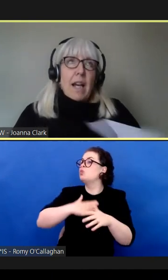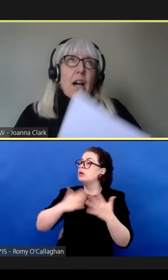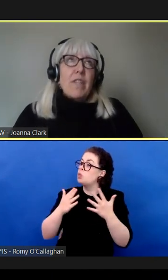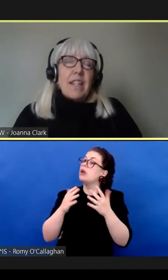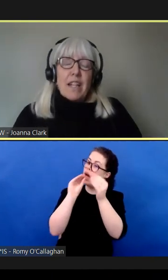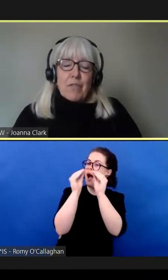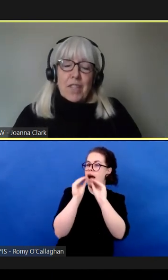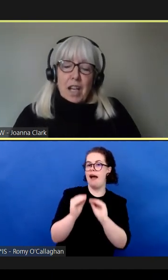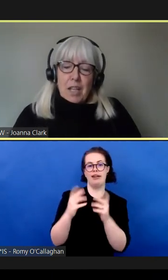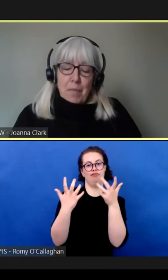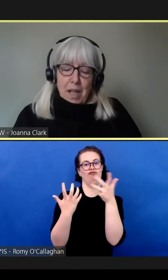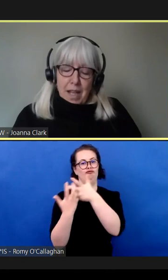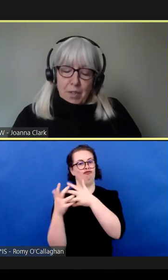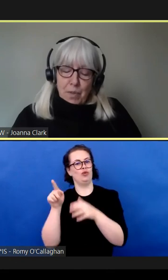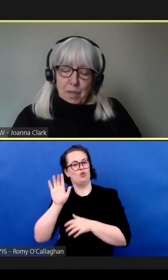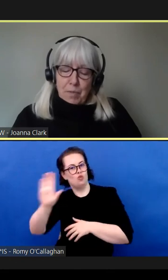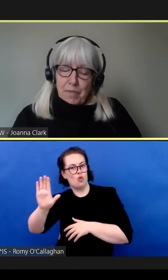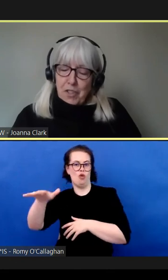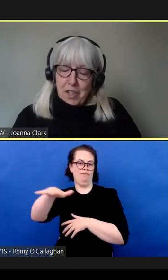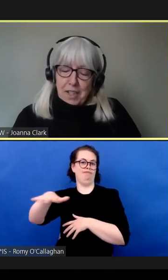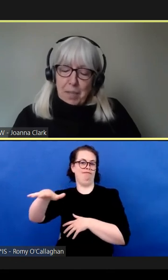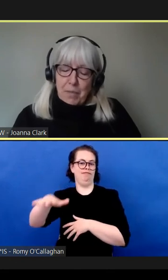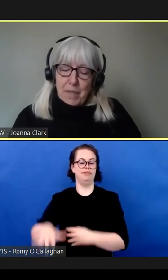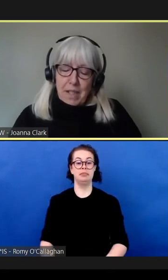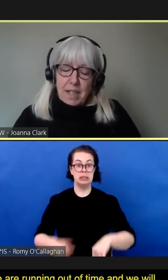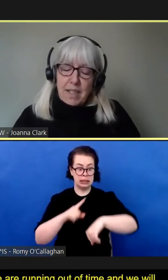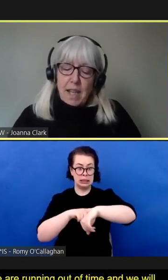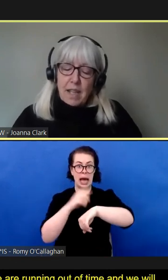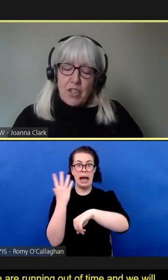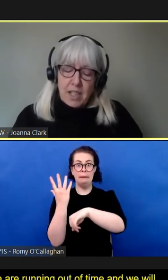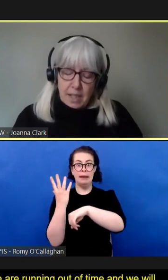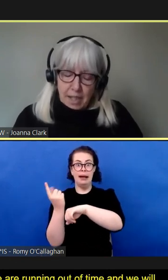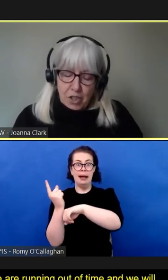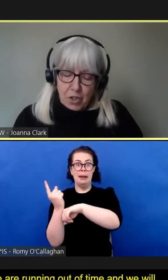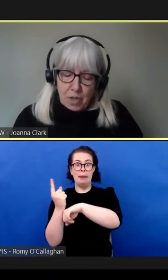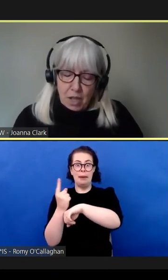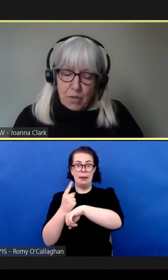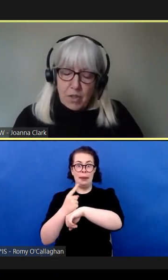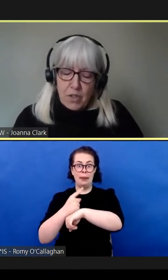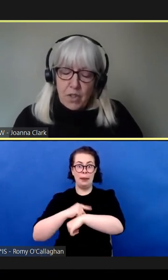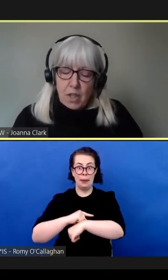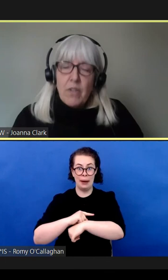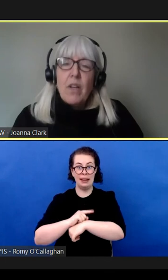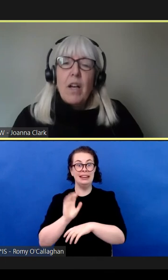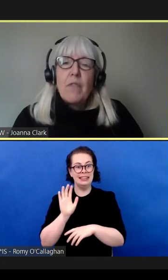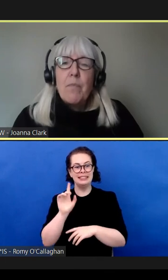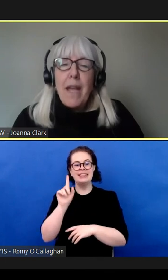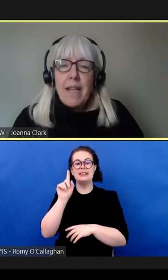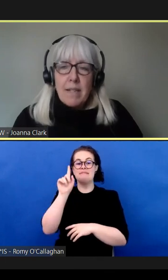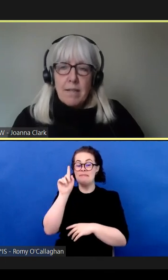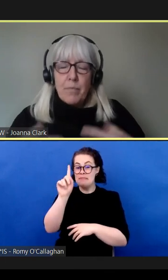We are running out of time, and we will be finishing in a couple of minutes. Just to let you know that